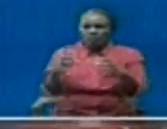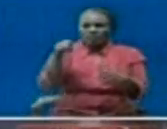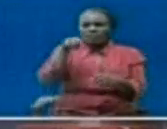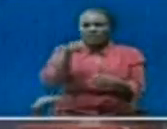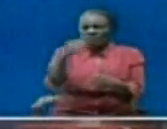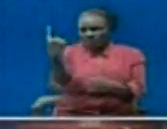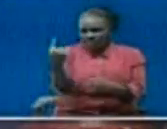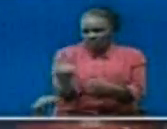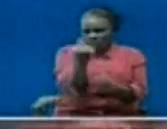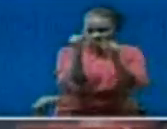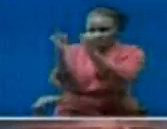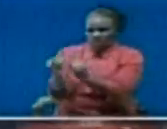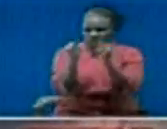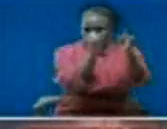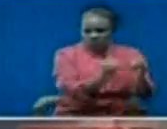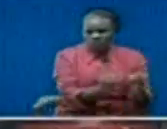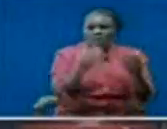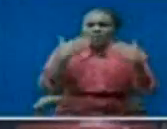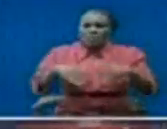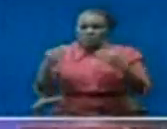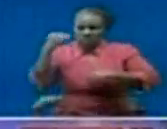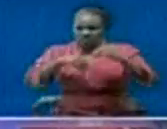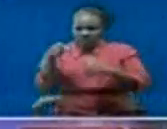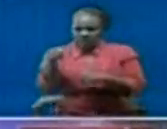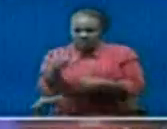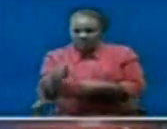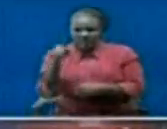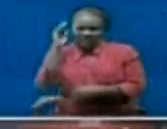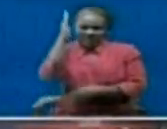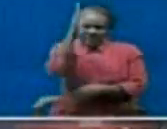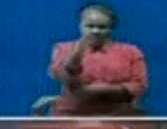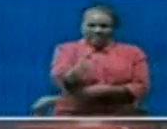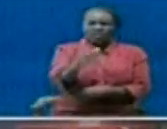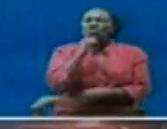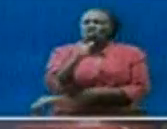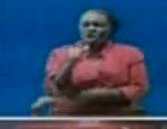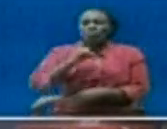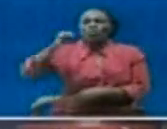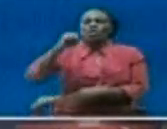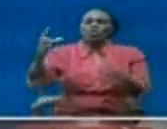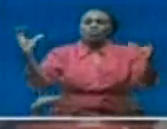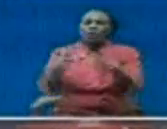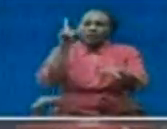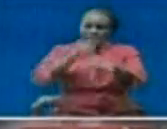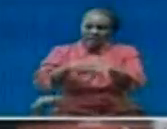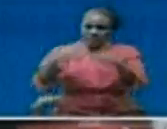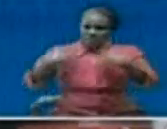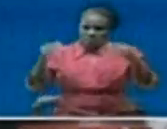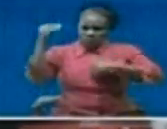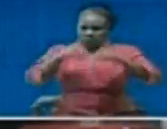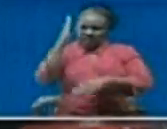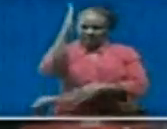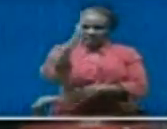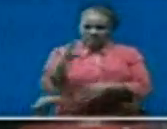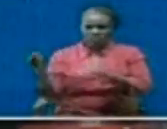of individuals. Now, if people vote for those individuals directly, not even their political parties. When people form political parties, they